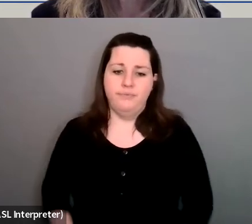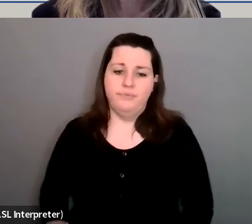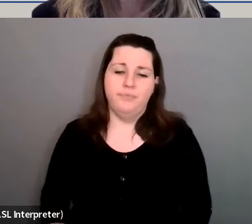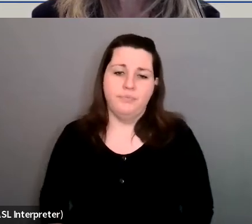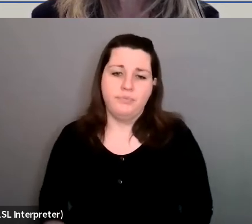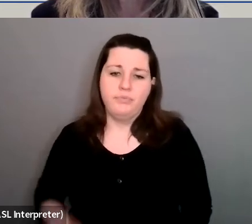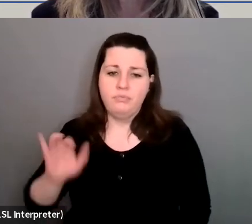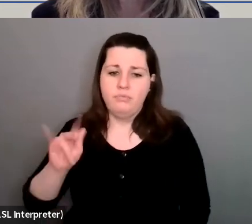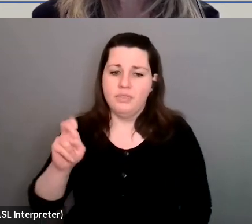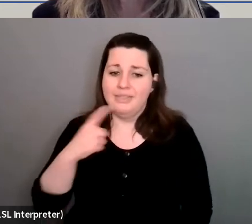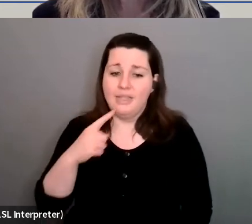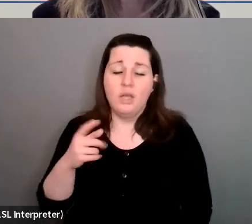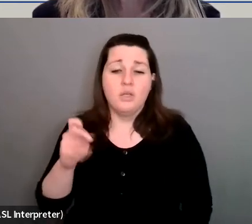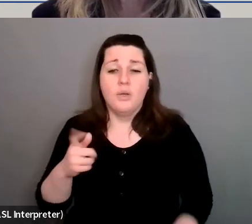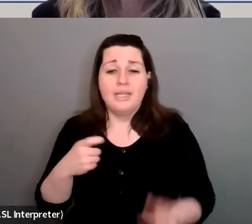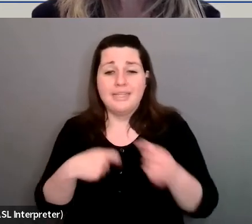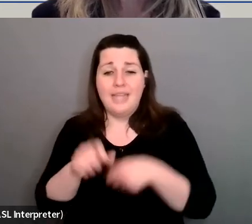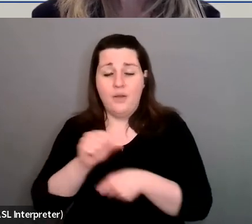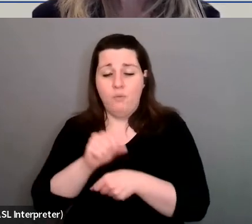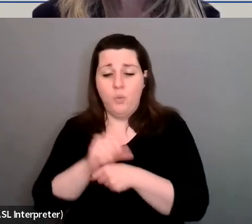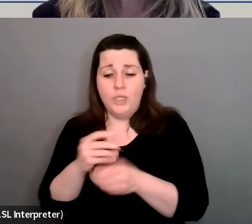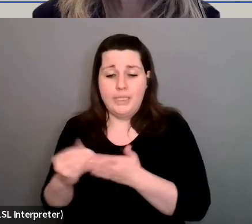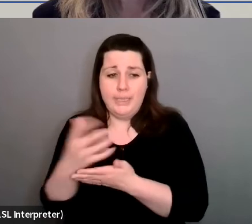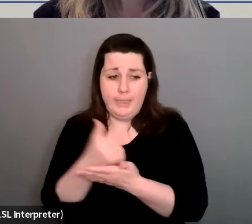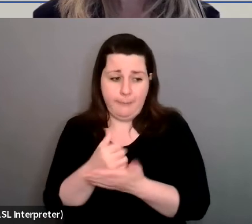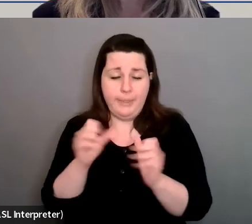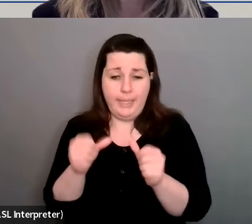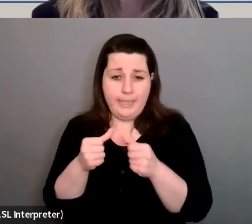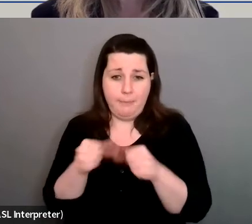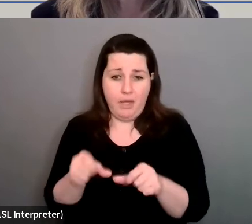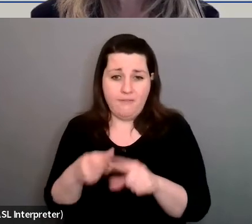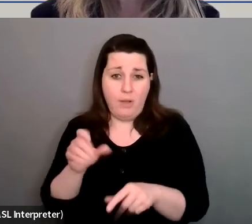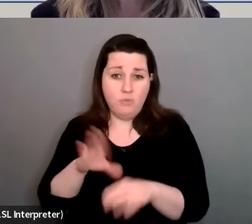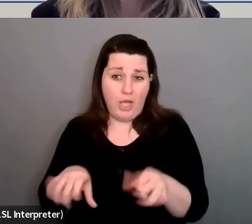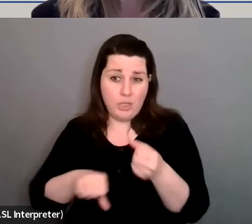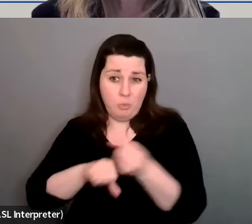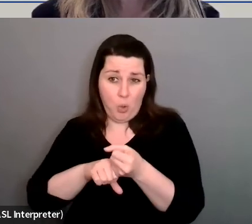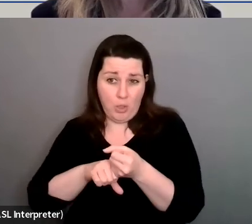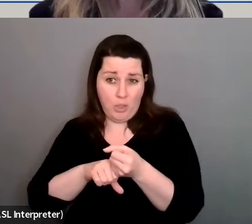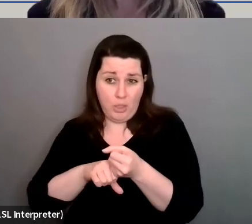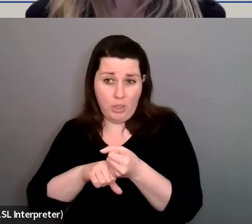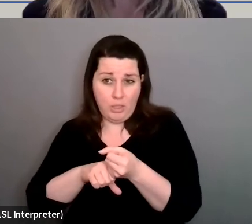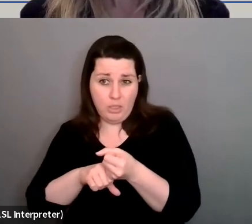Okay, instead of work income, can the deposits be from child support?